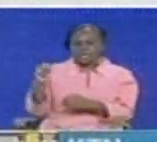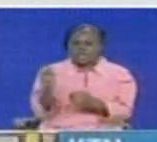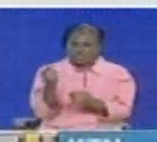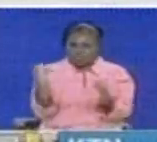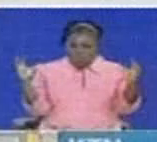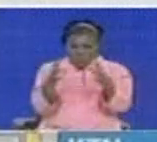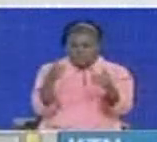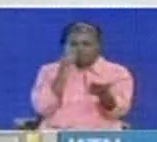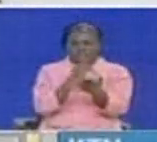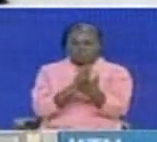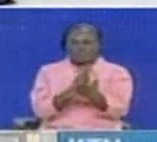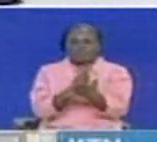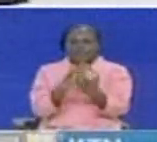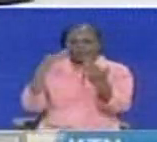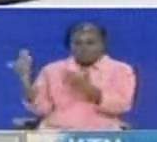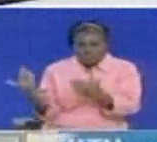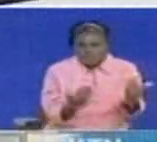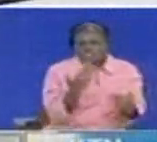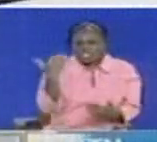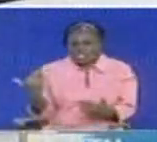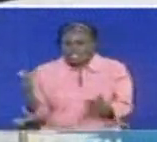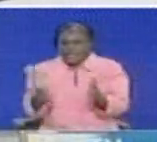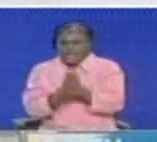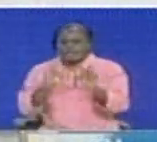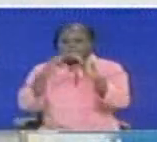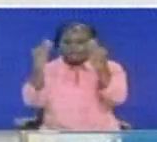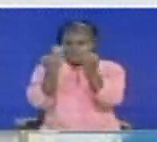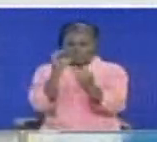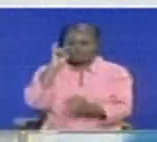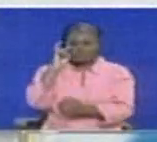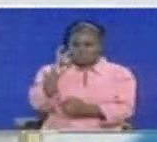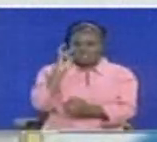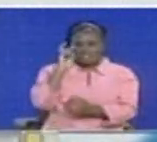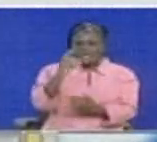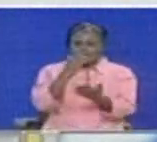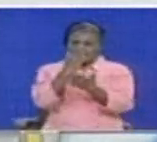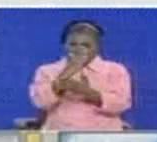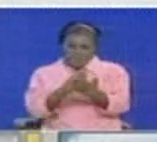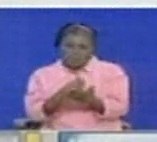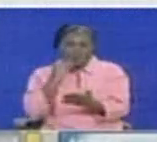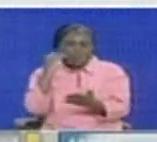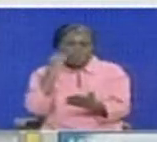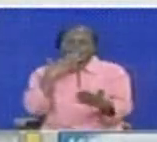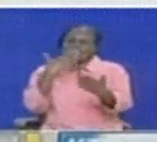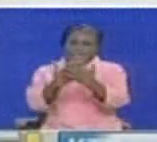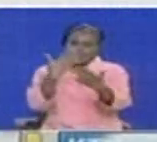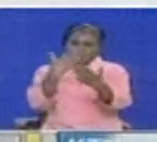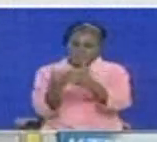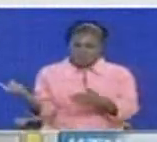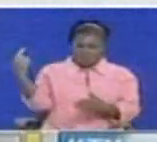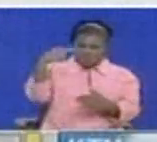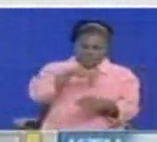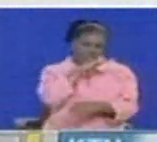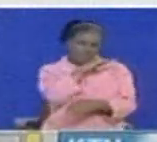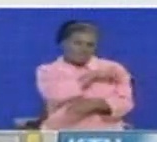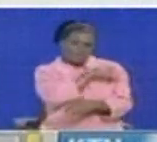also for the diaspora. Okay. To bring the children and the families and see a piece of home. Right. Okay. Well, thank you very much for coming this evening. Thank you. And